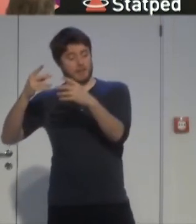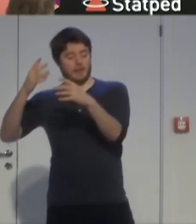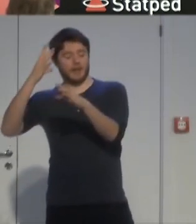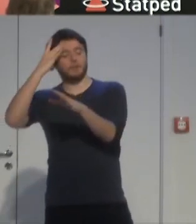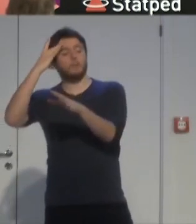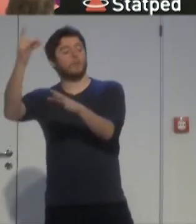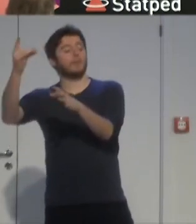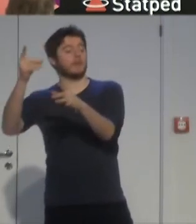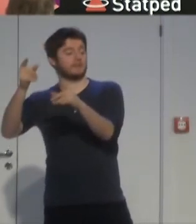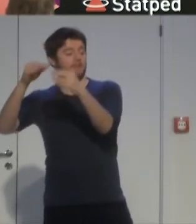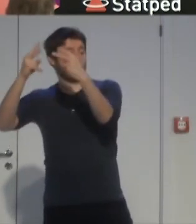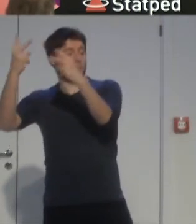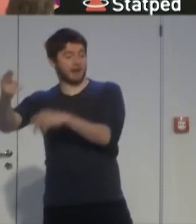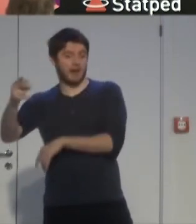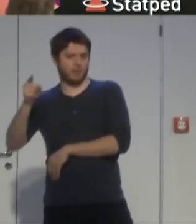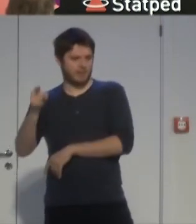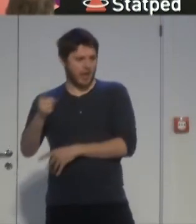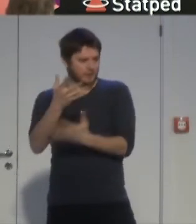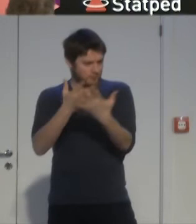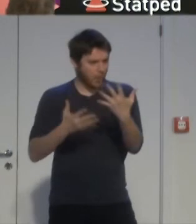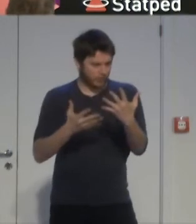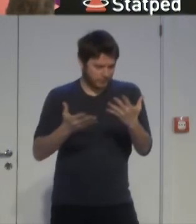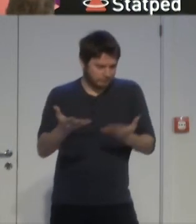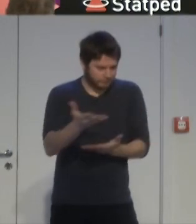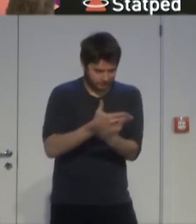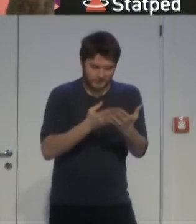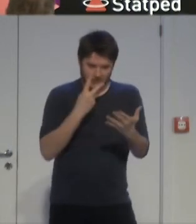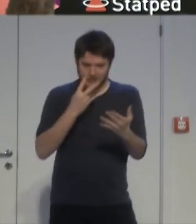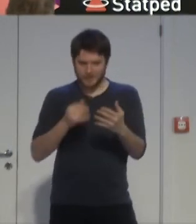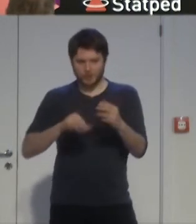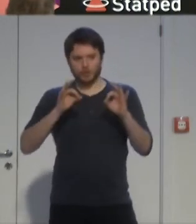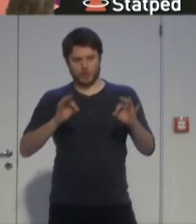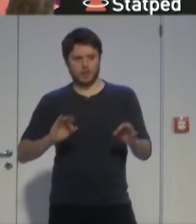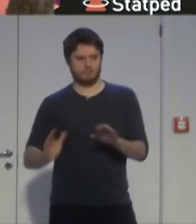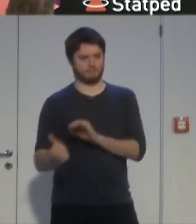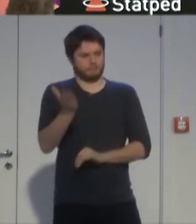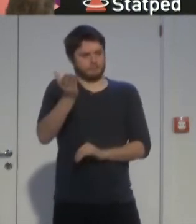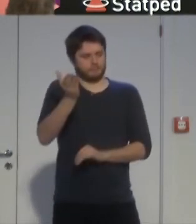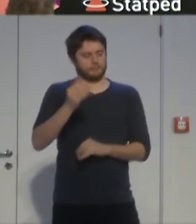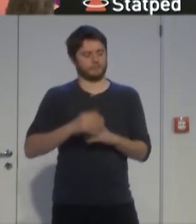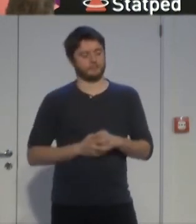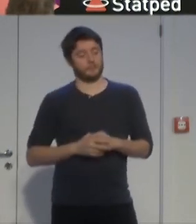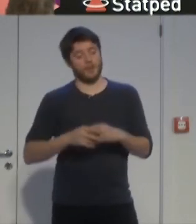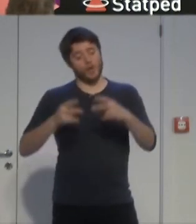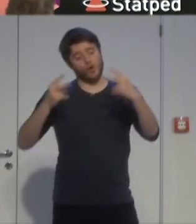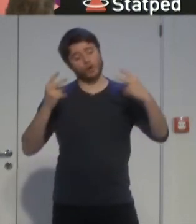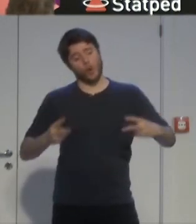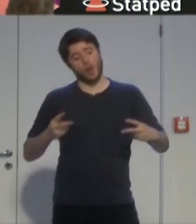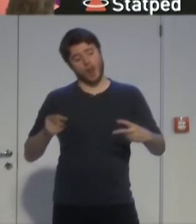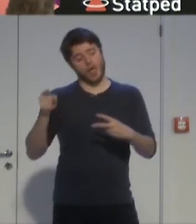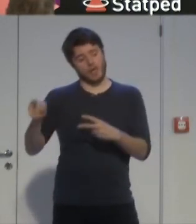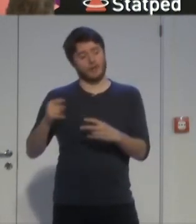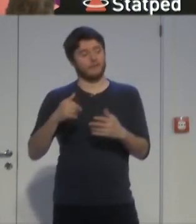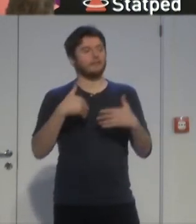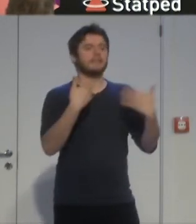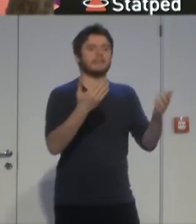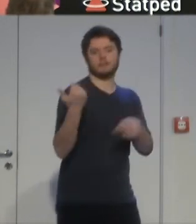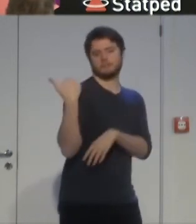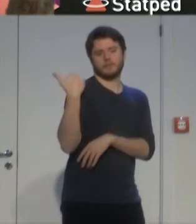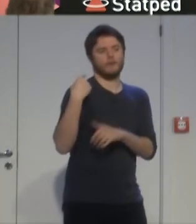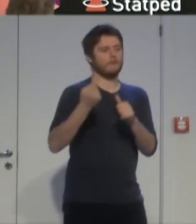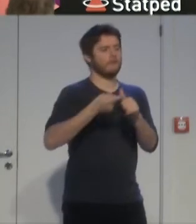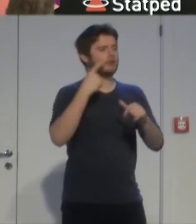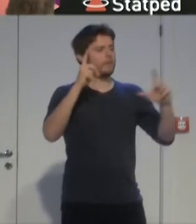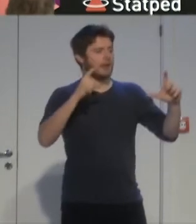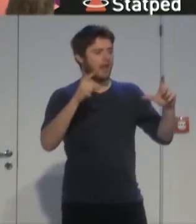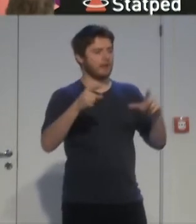concretely. The role of the conversation partner was illustrated in the first photo, where